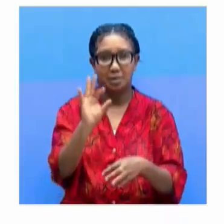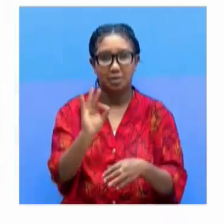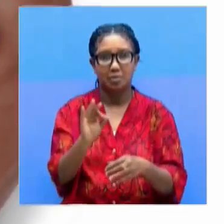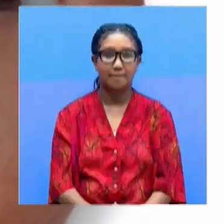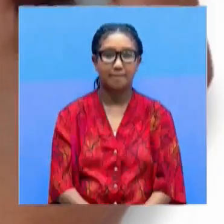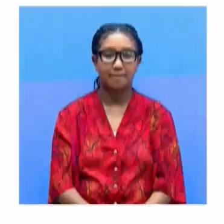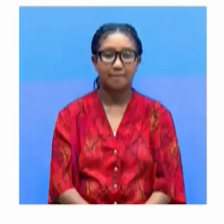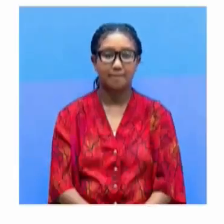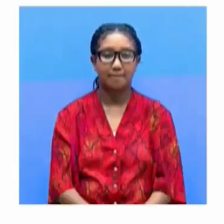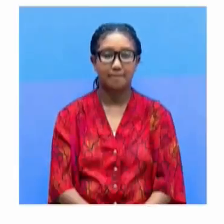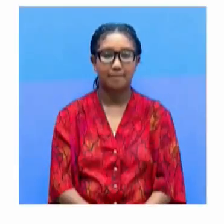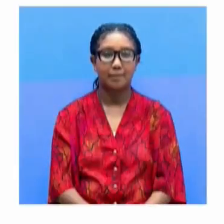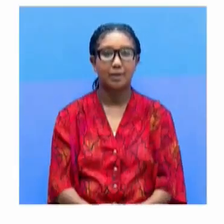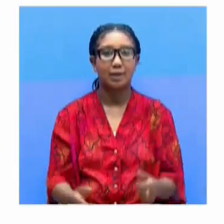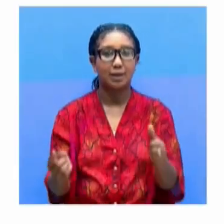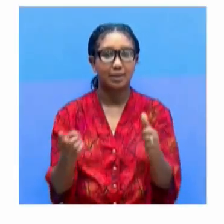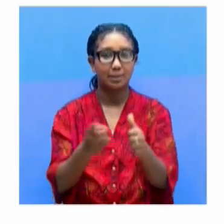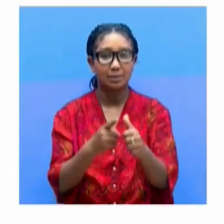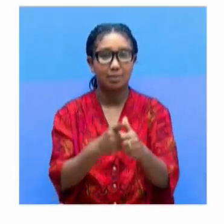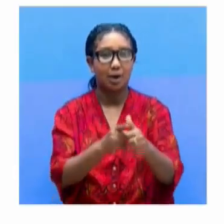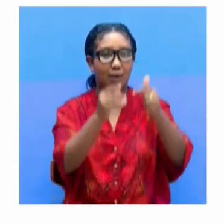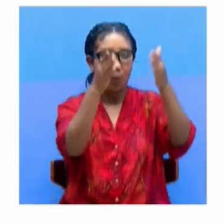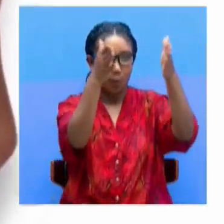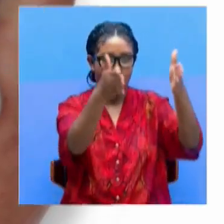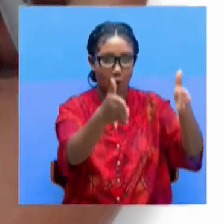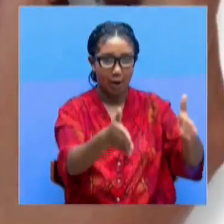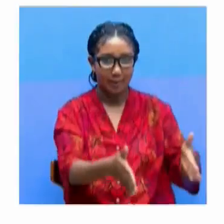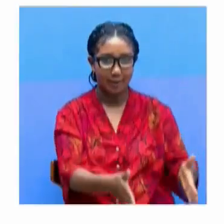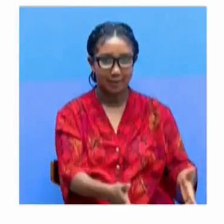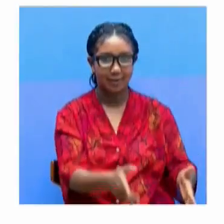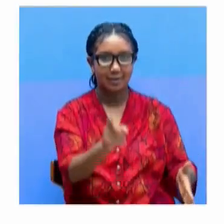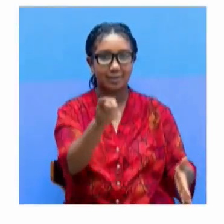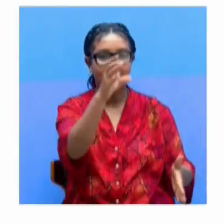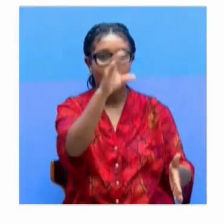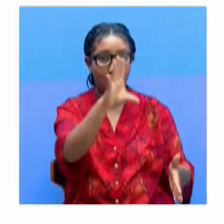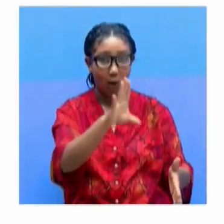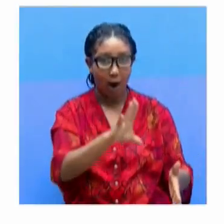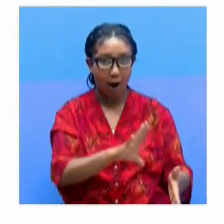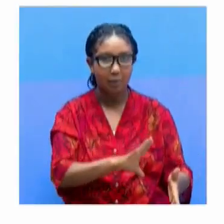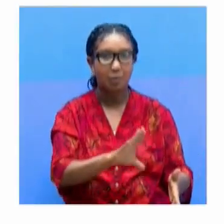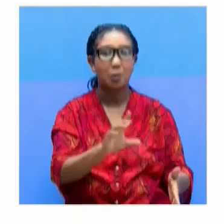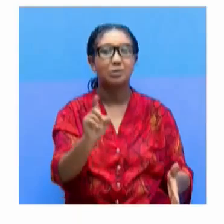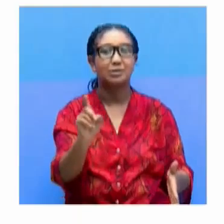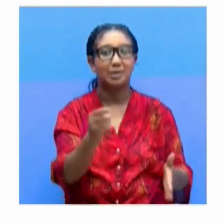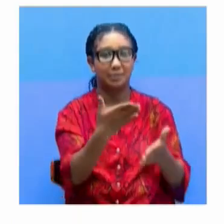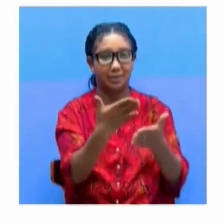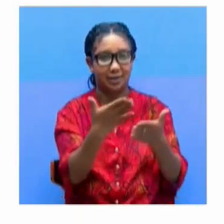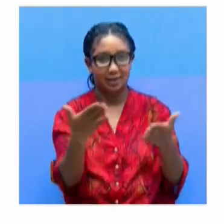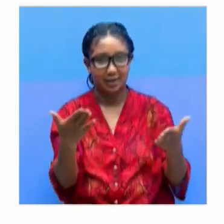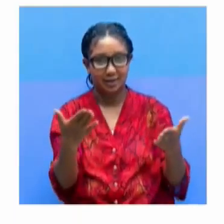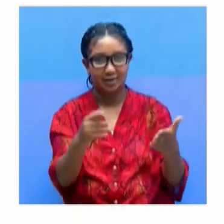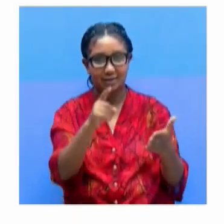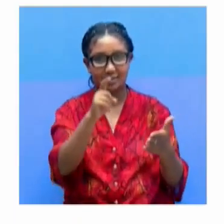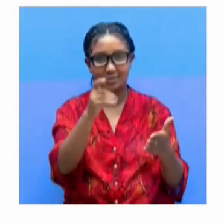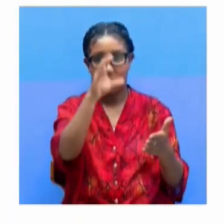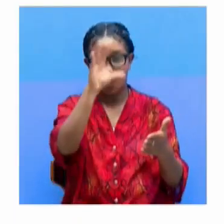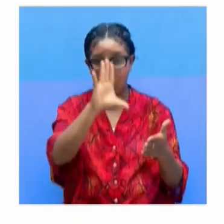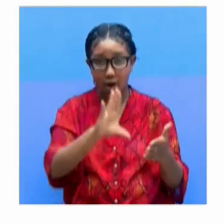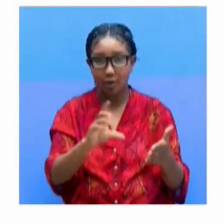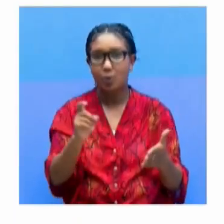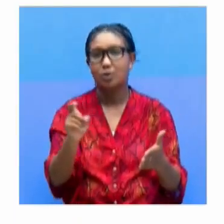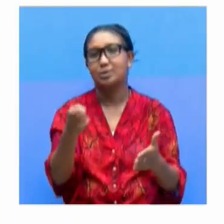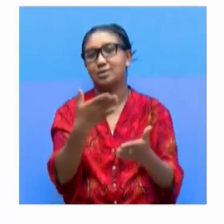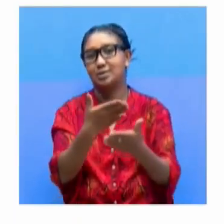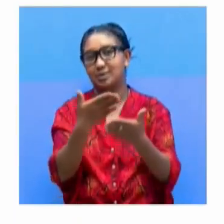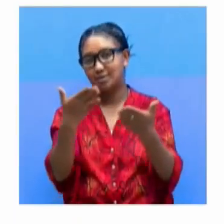table. The first column contains this one, someone or something. Someone